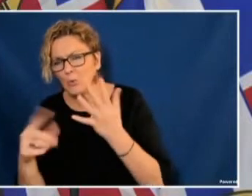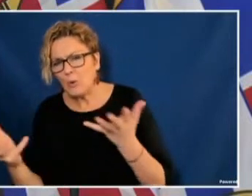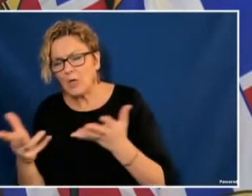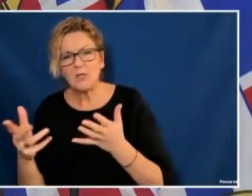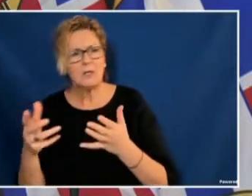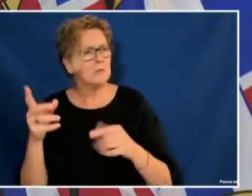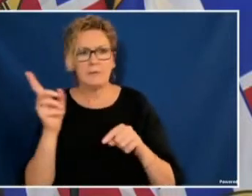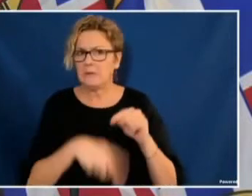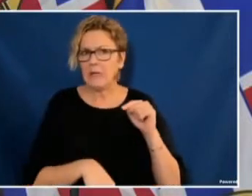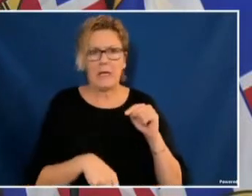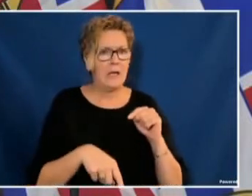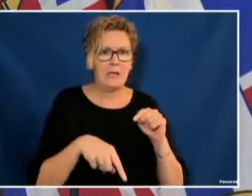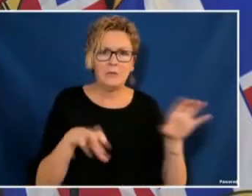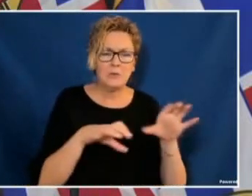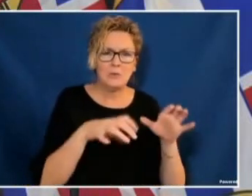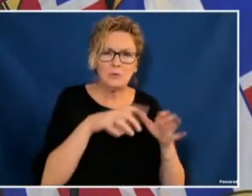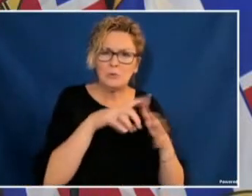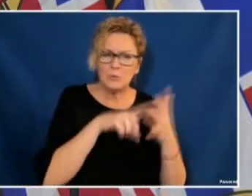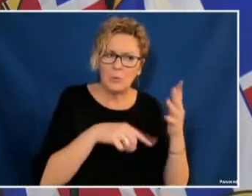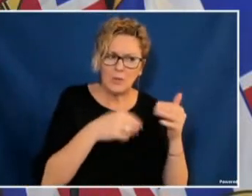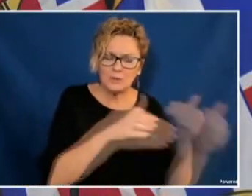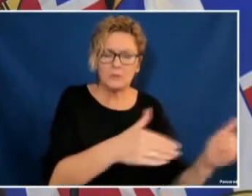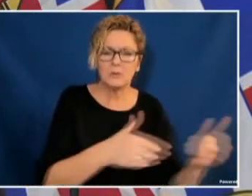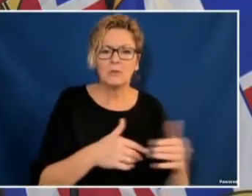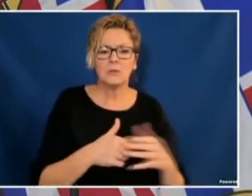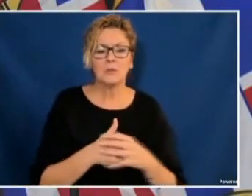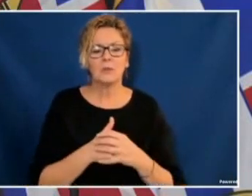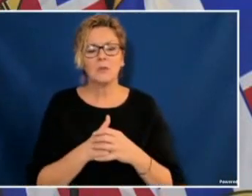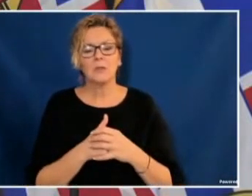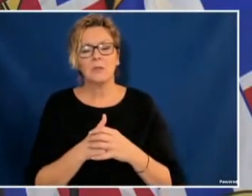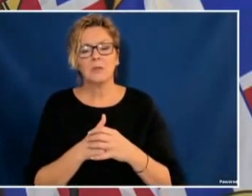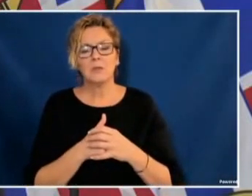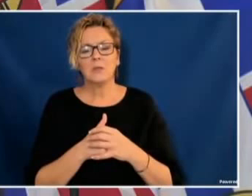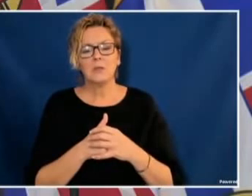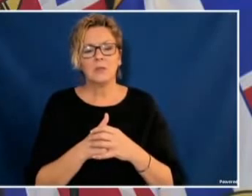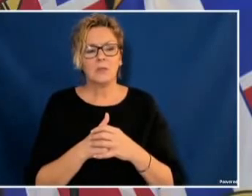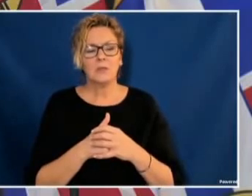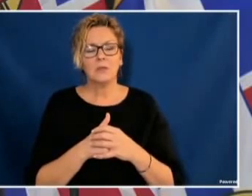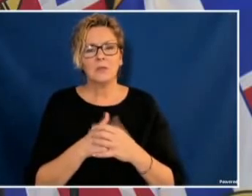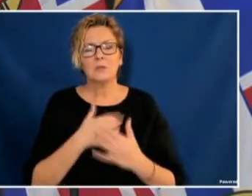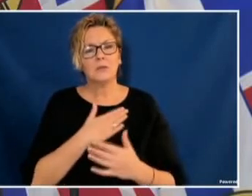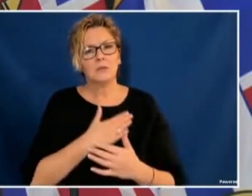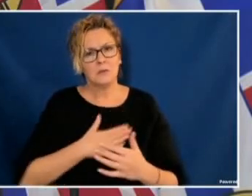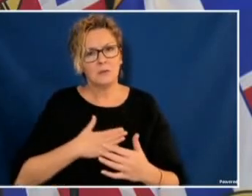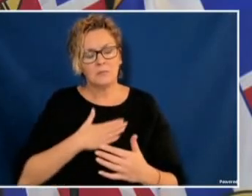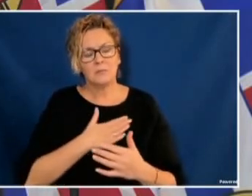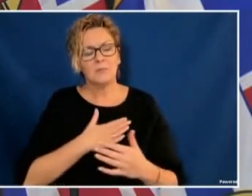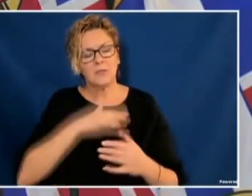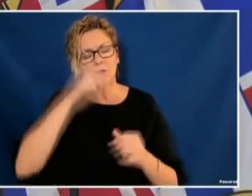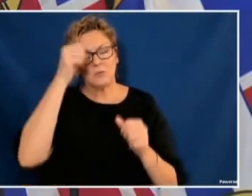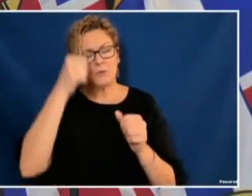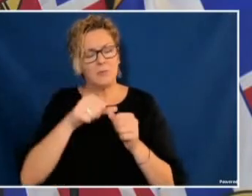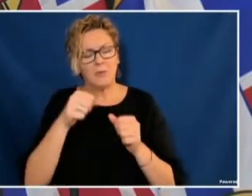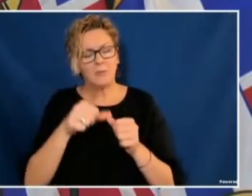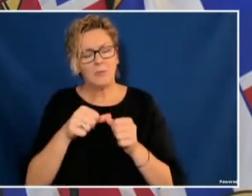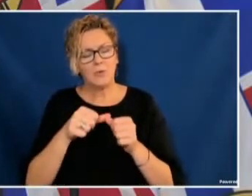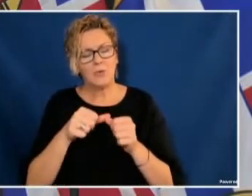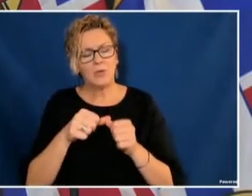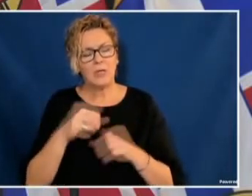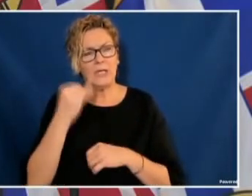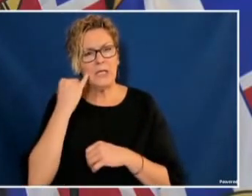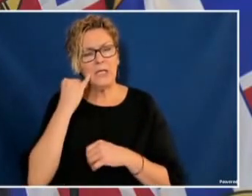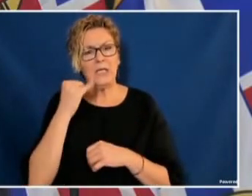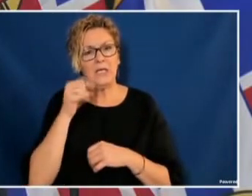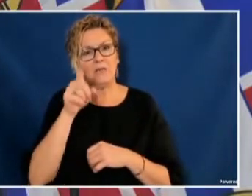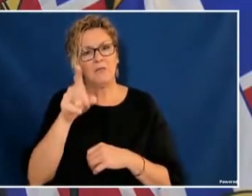with traditional worship services that are beloved, after all, is something that's very encouraging. And I have to say,